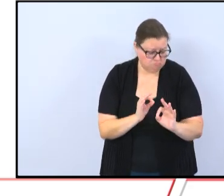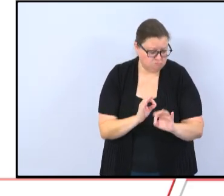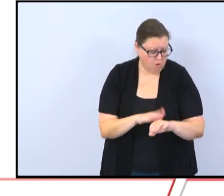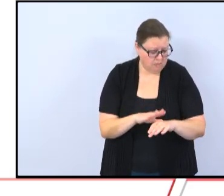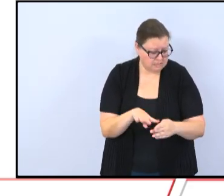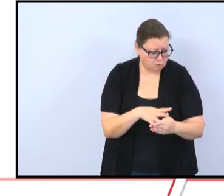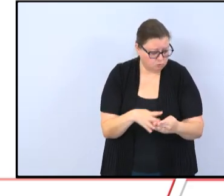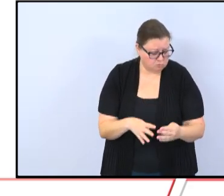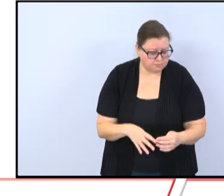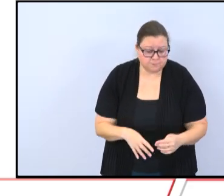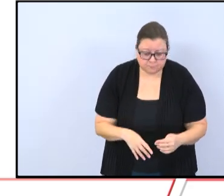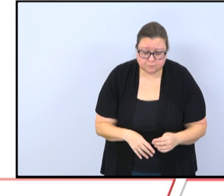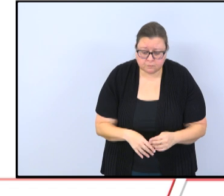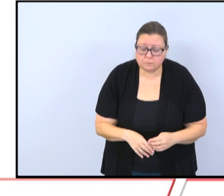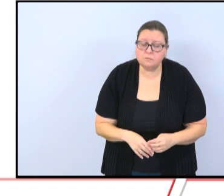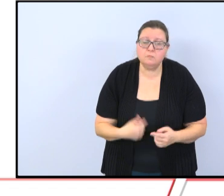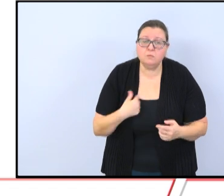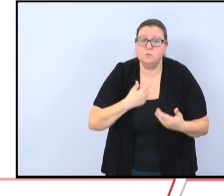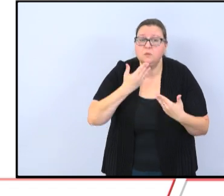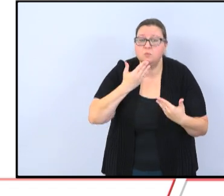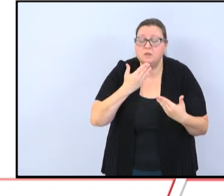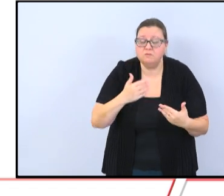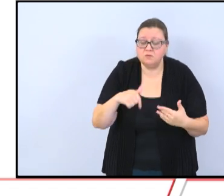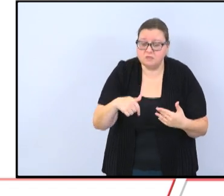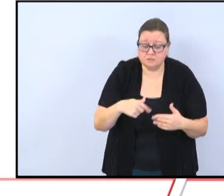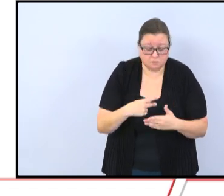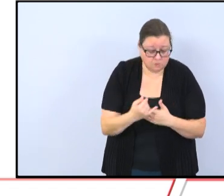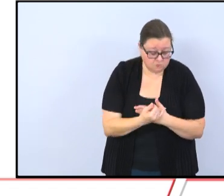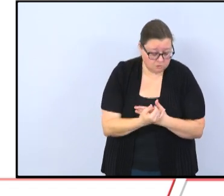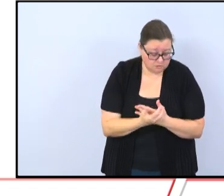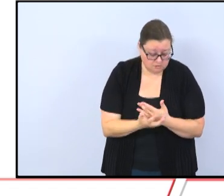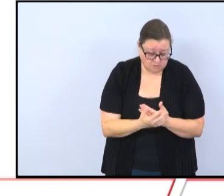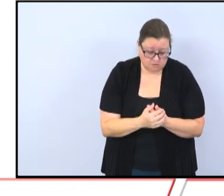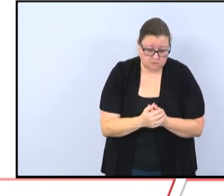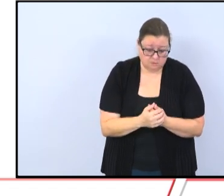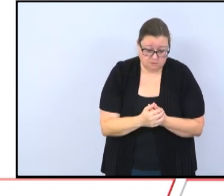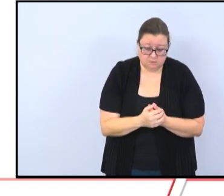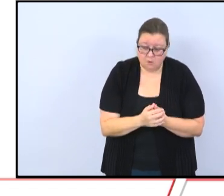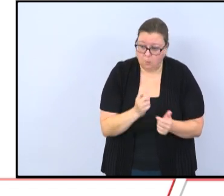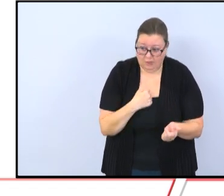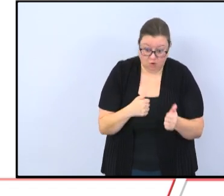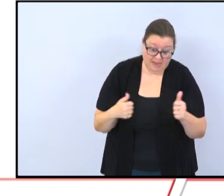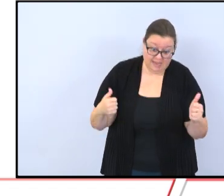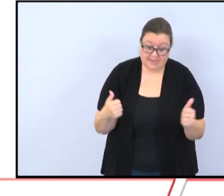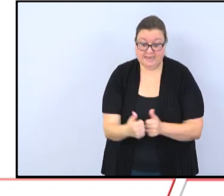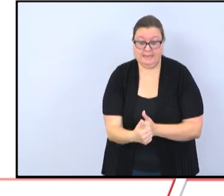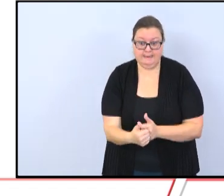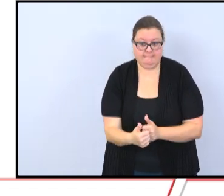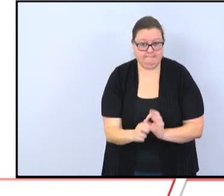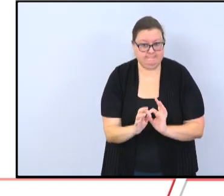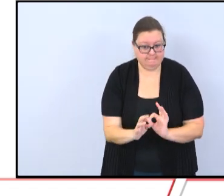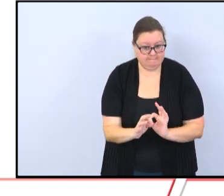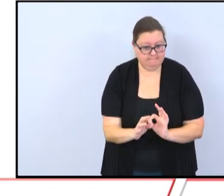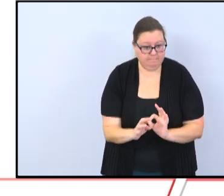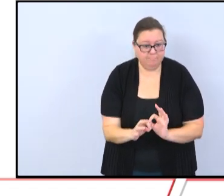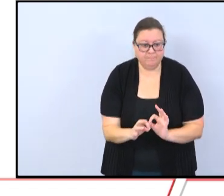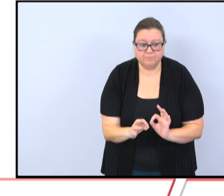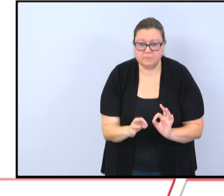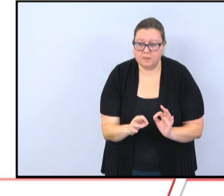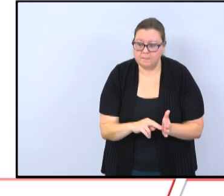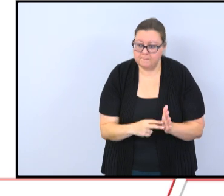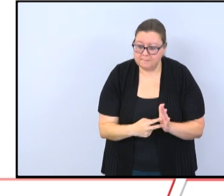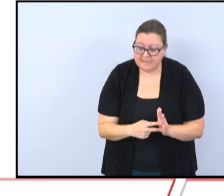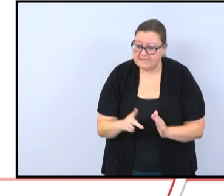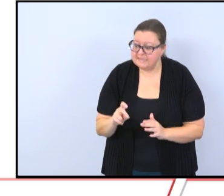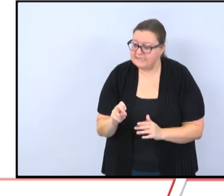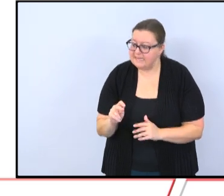want to be, and we're very grateful that this project is ahead like this because it lets us get almost